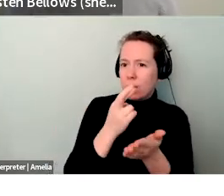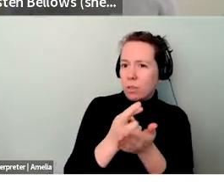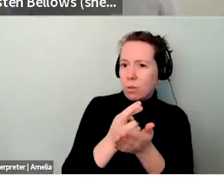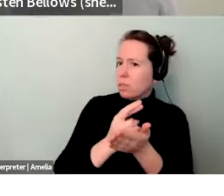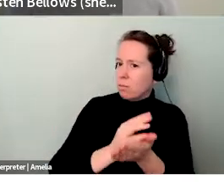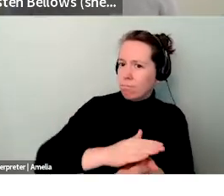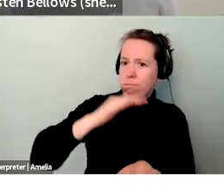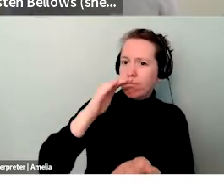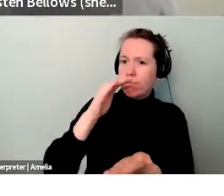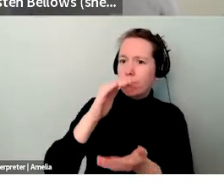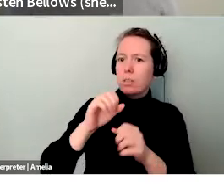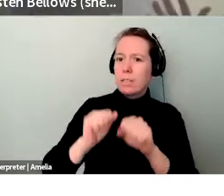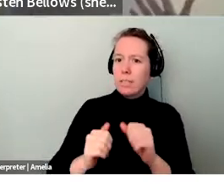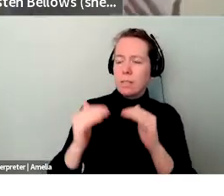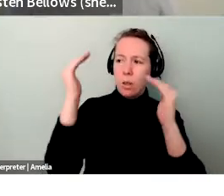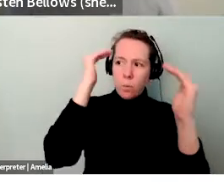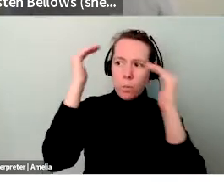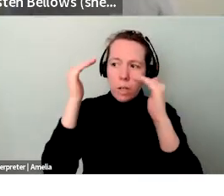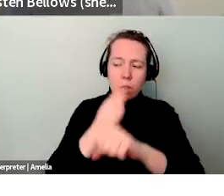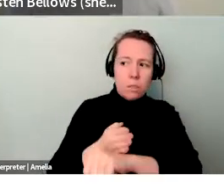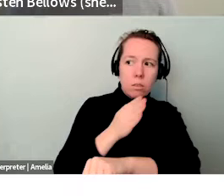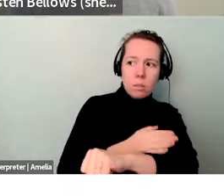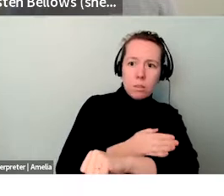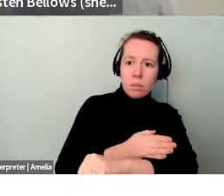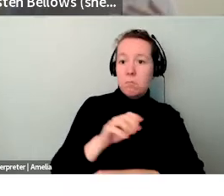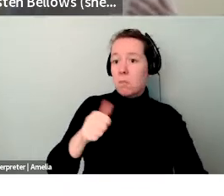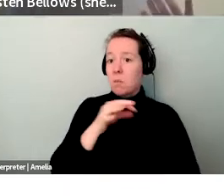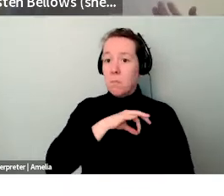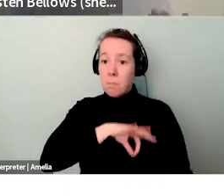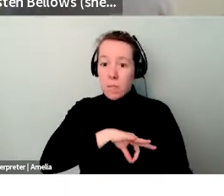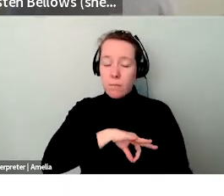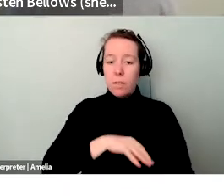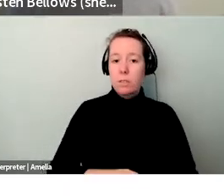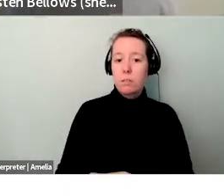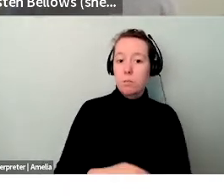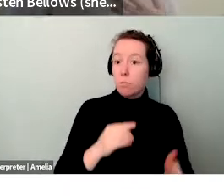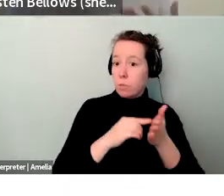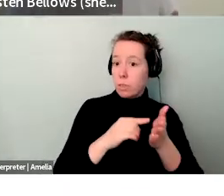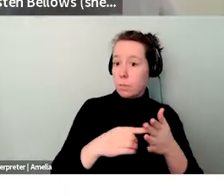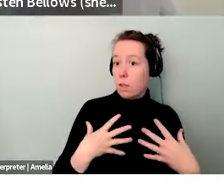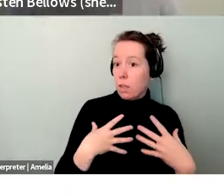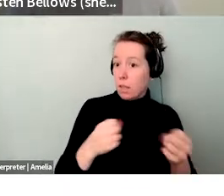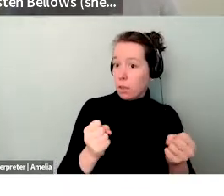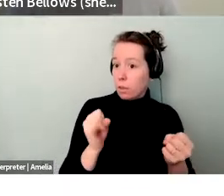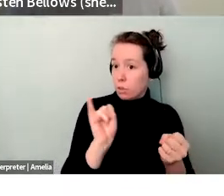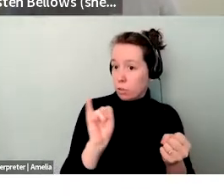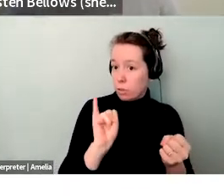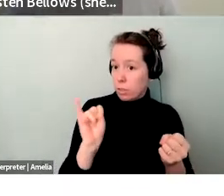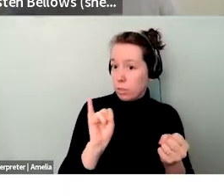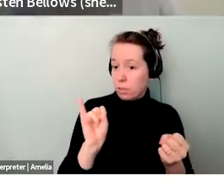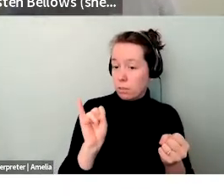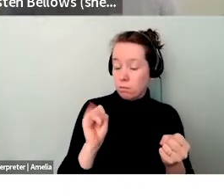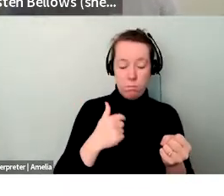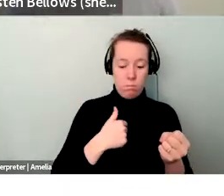of. Some other benefits can also include health insurance. I know I was very excited to find out that I would